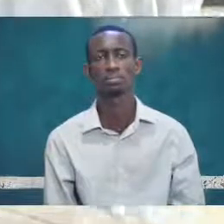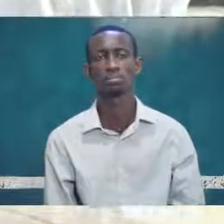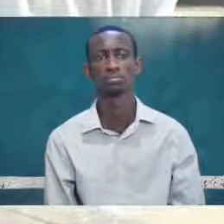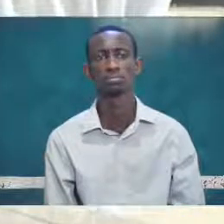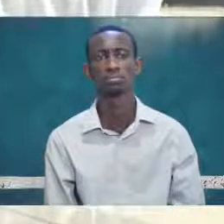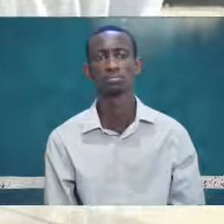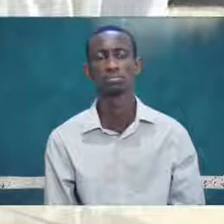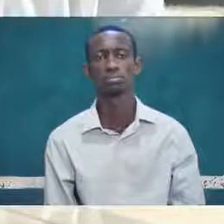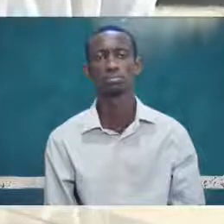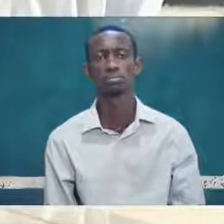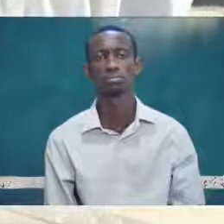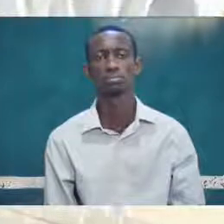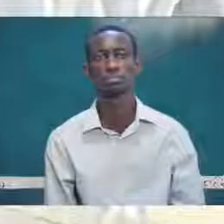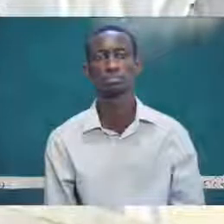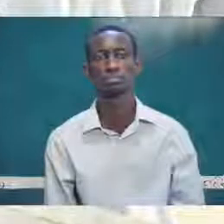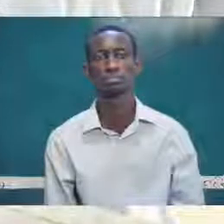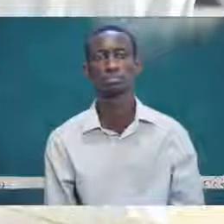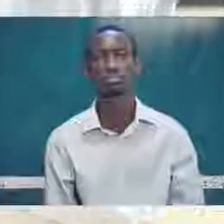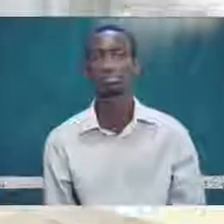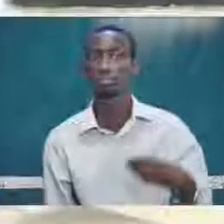So indicate the type of reaction,